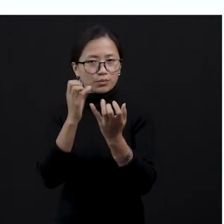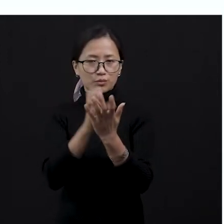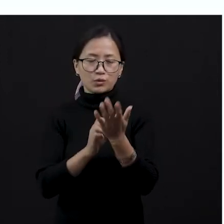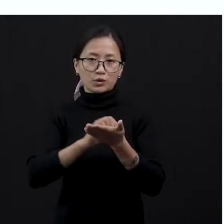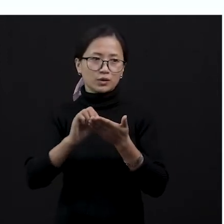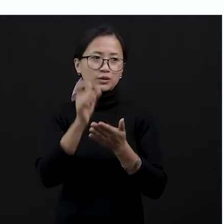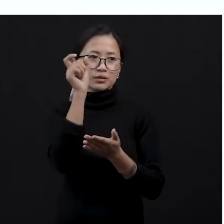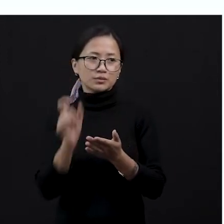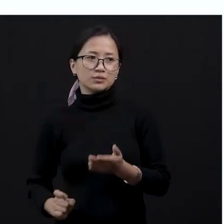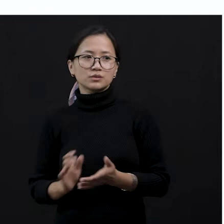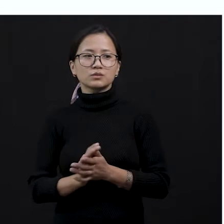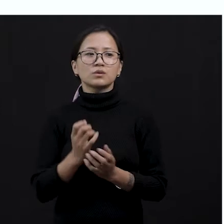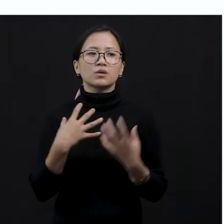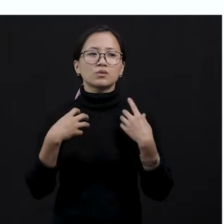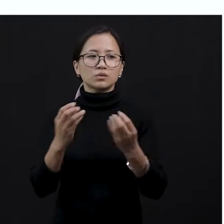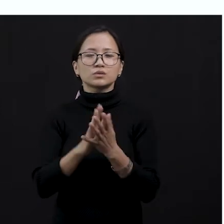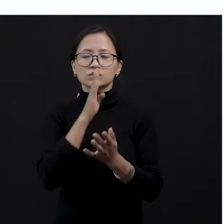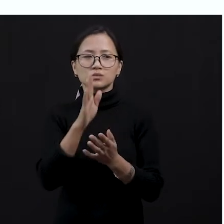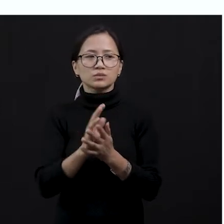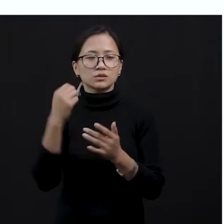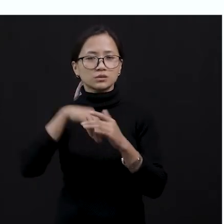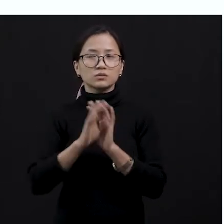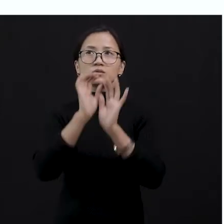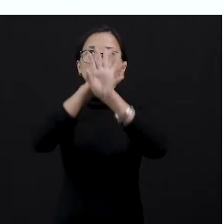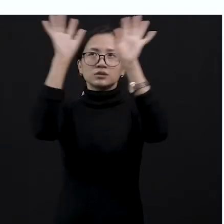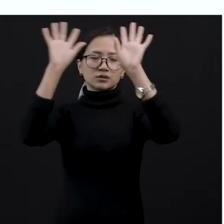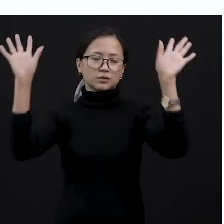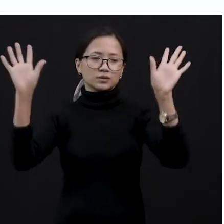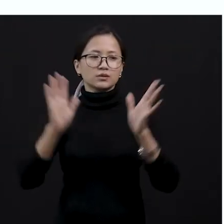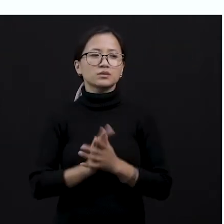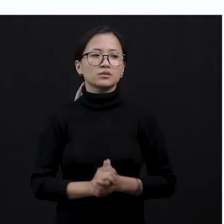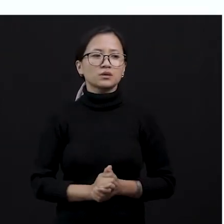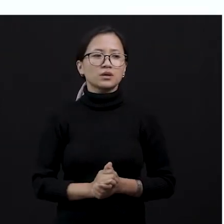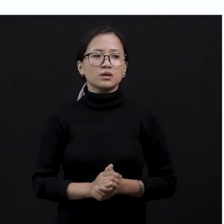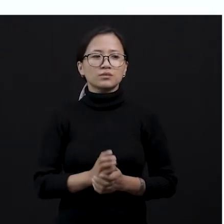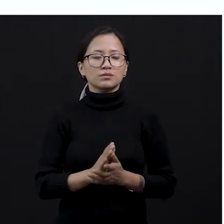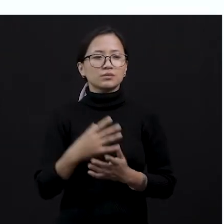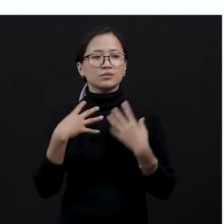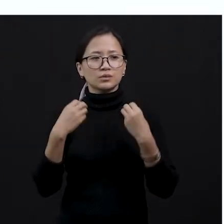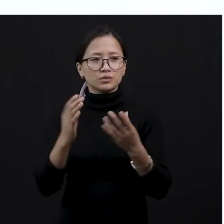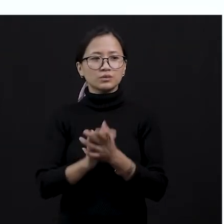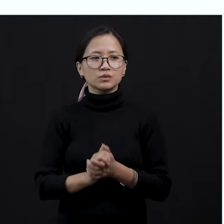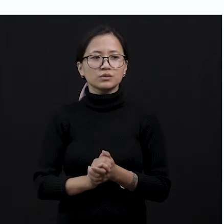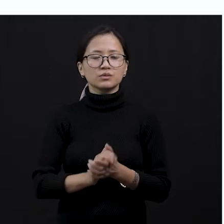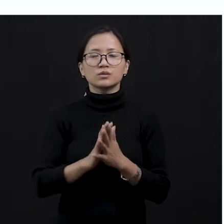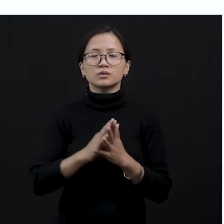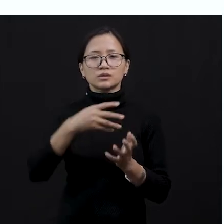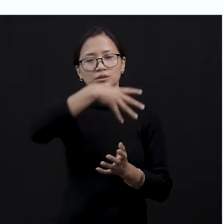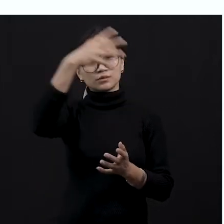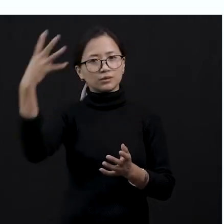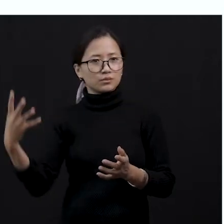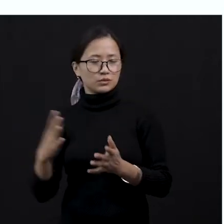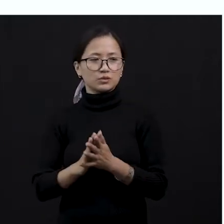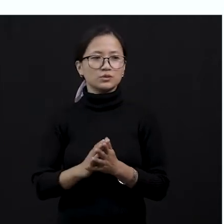have told you already in the explanation that the boy wants to be the sky because he wants the rainbow to